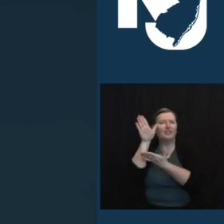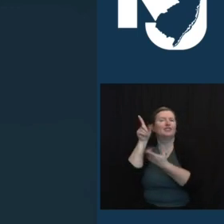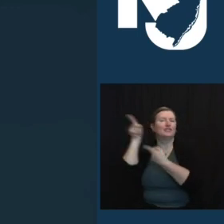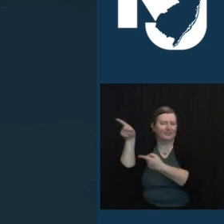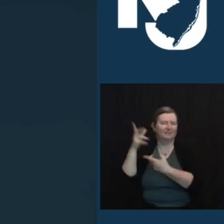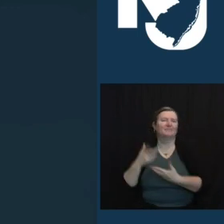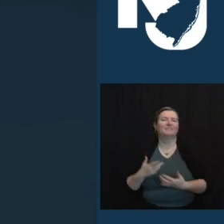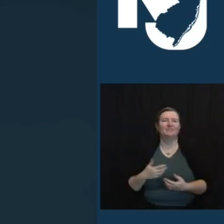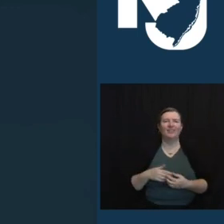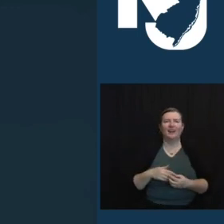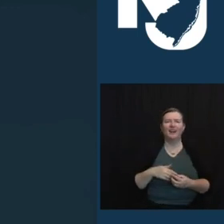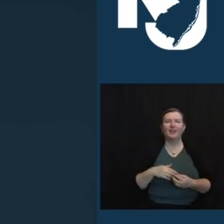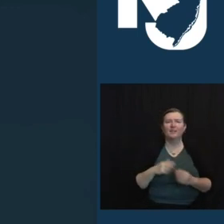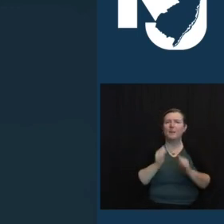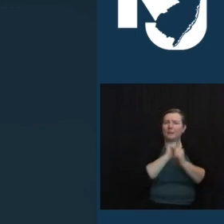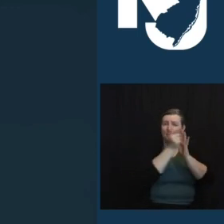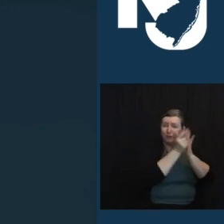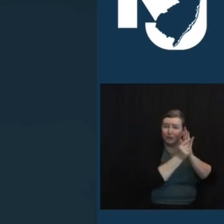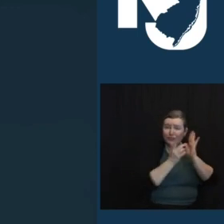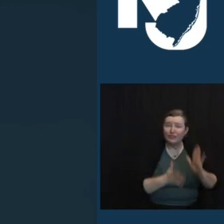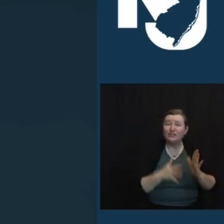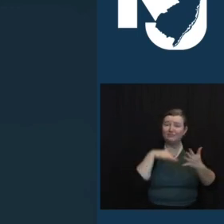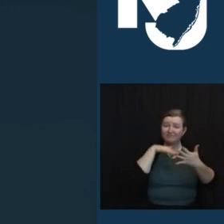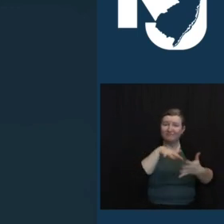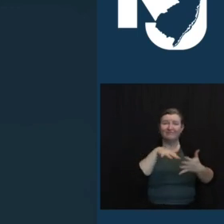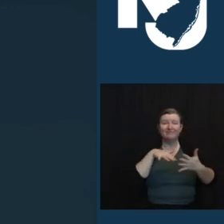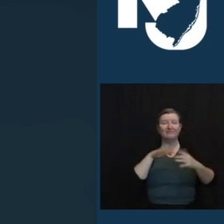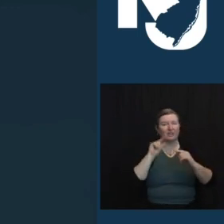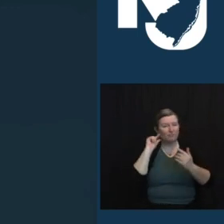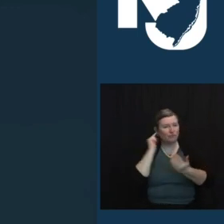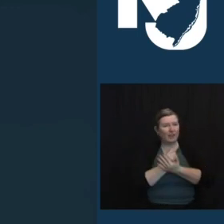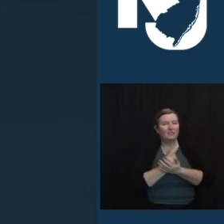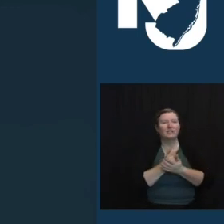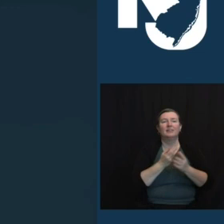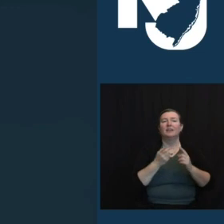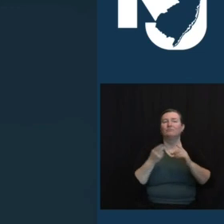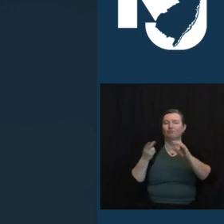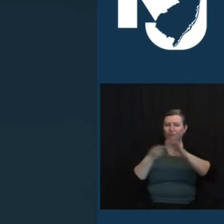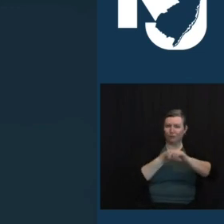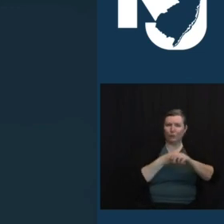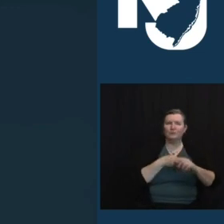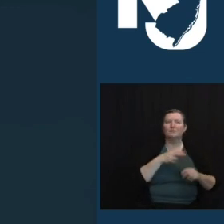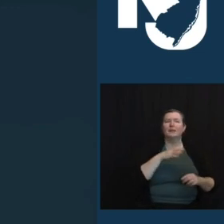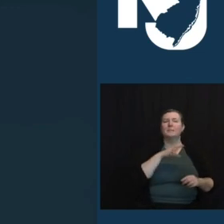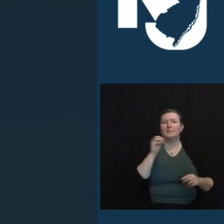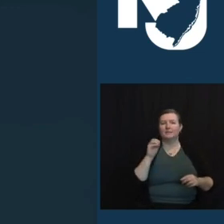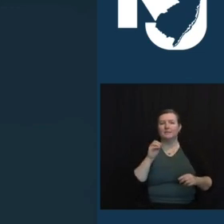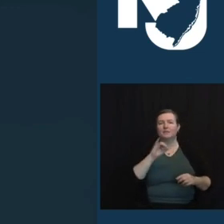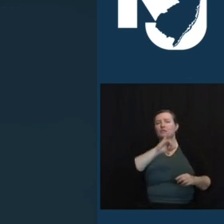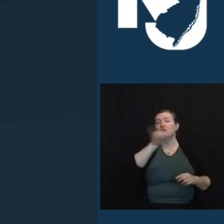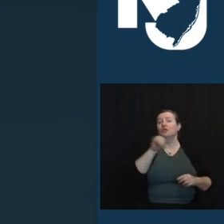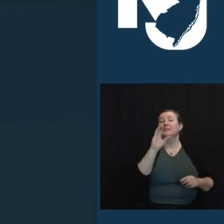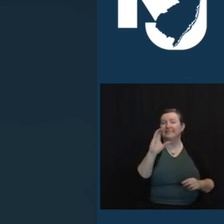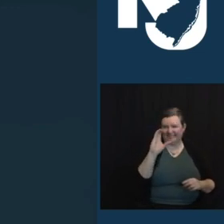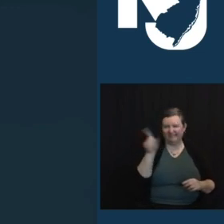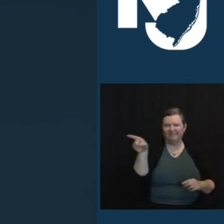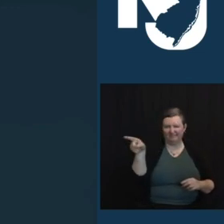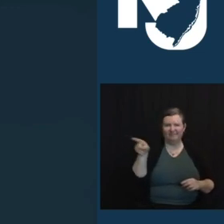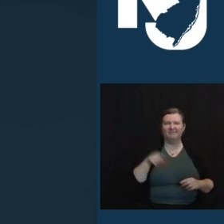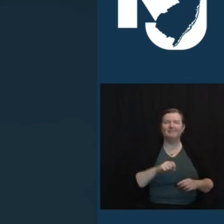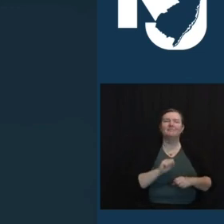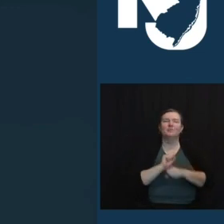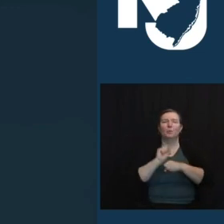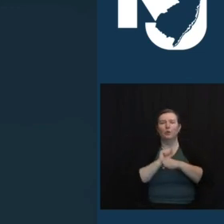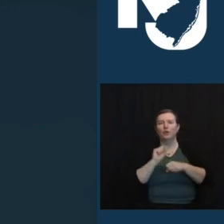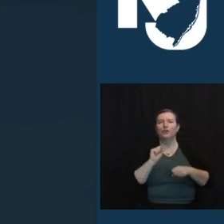After law school, he returned home to New Jersey to join a law firm in Jersey City, then went to work as an in-house counsel for